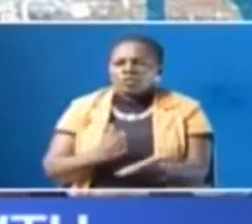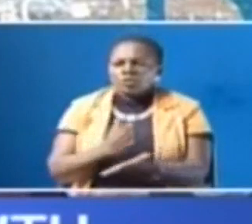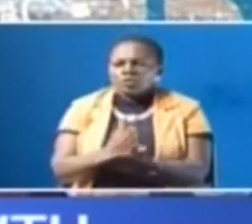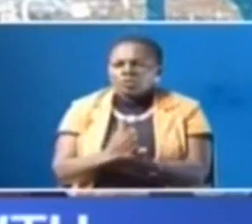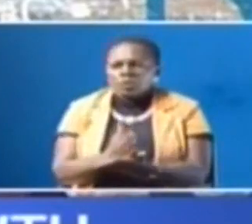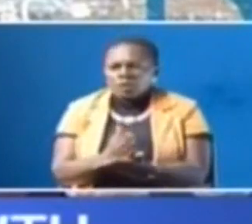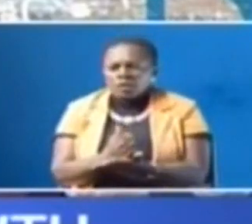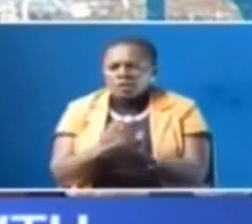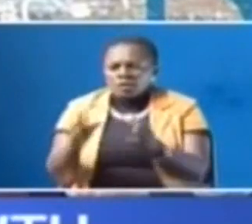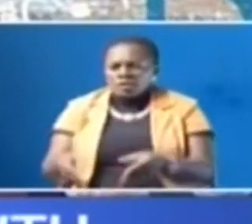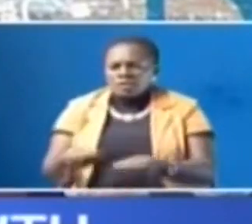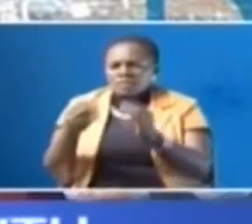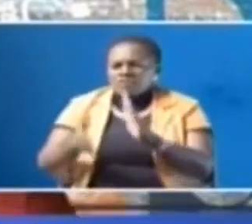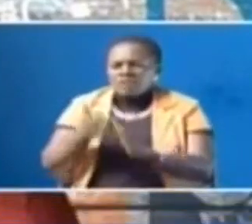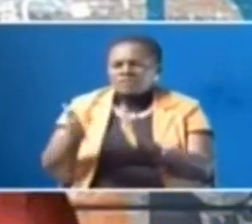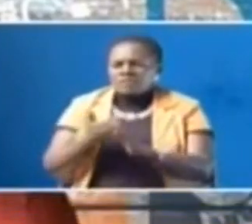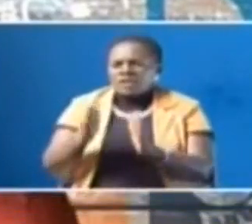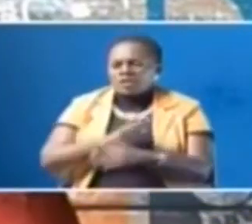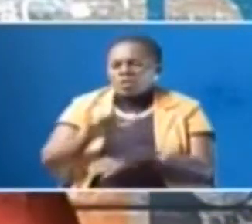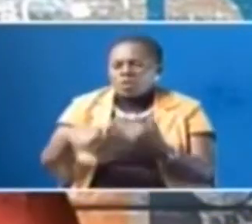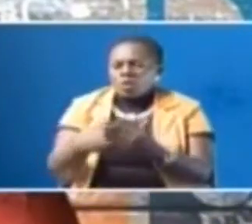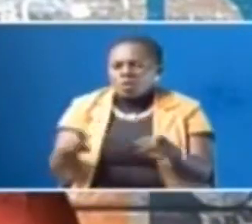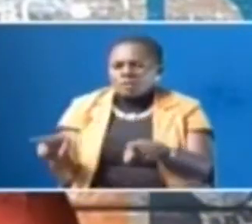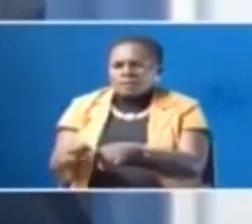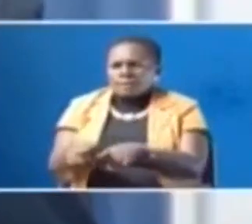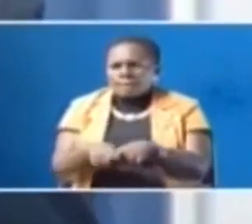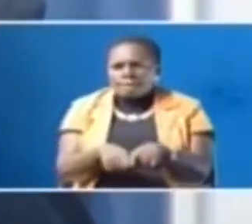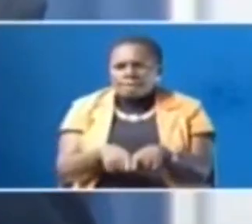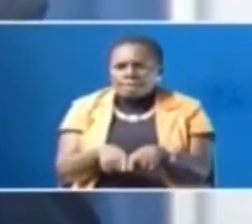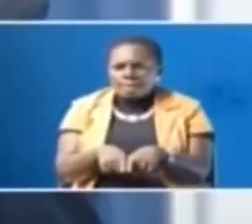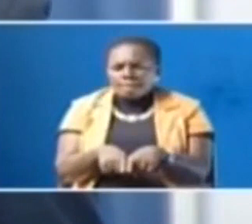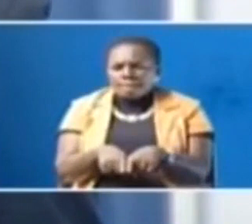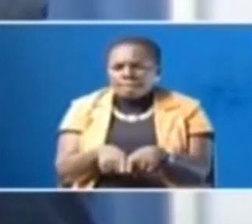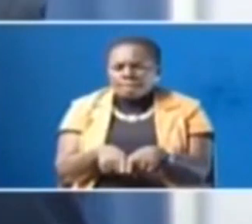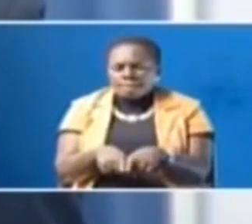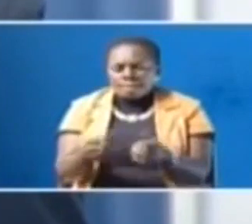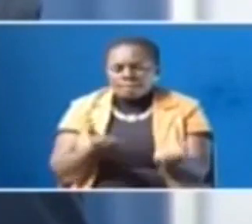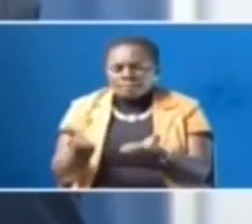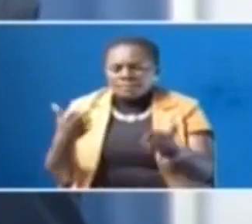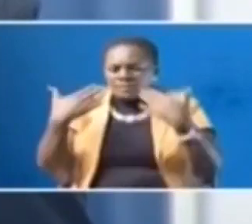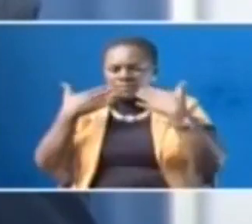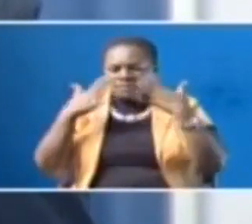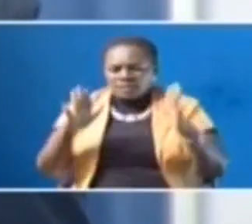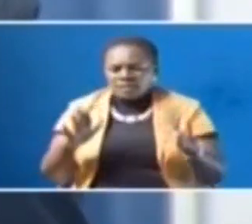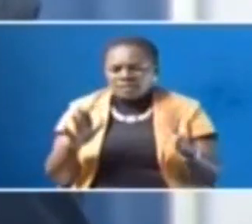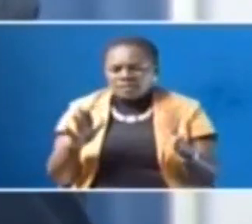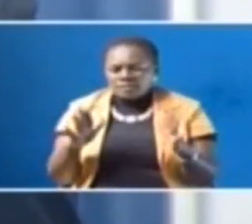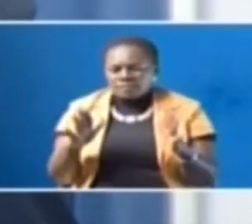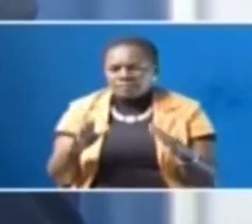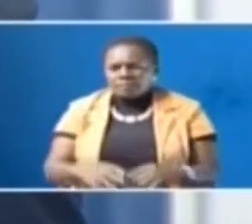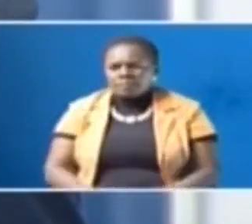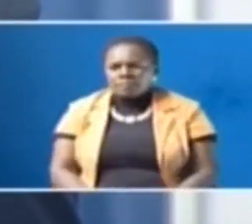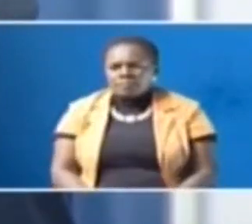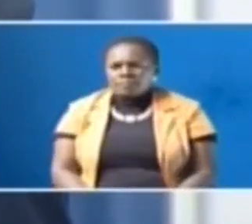provide convenience in all aspects of the same. Well, that's our business tonight. I'm Noah Kipkemboi.